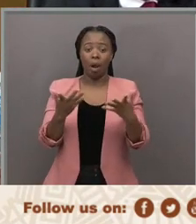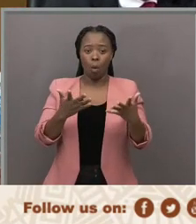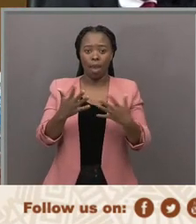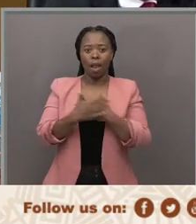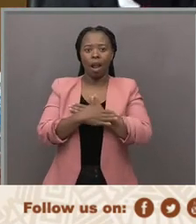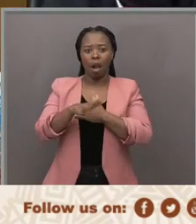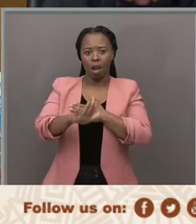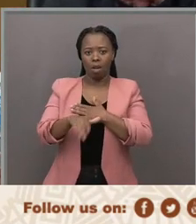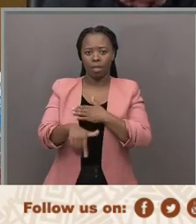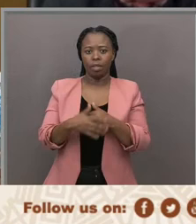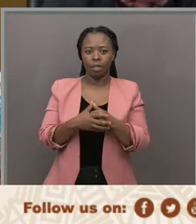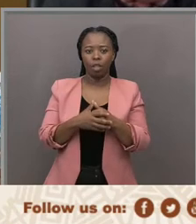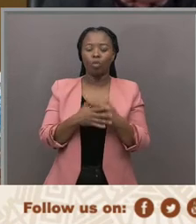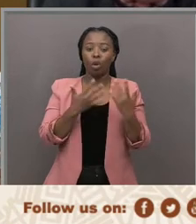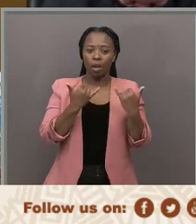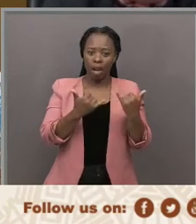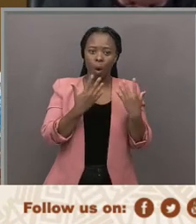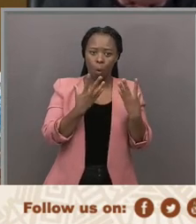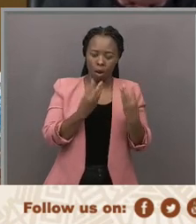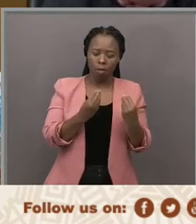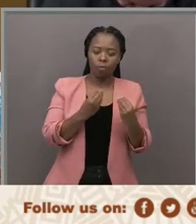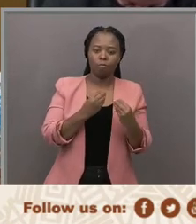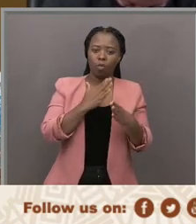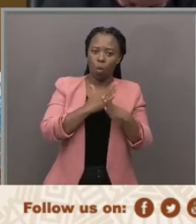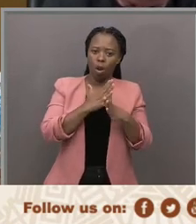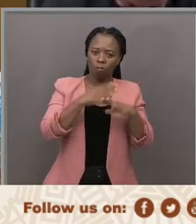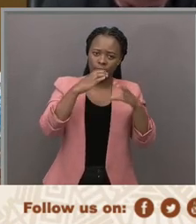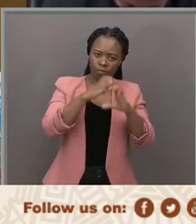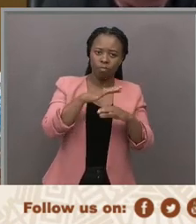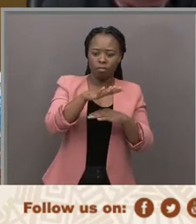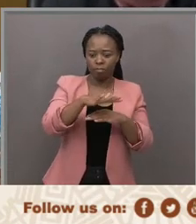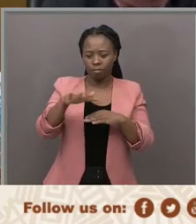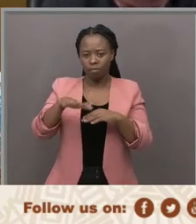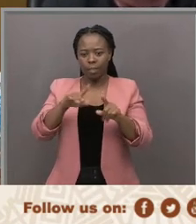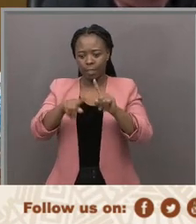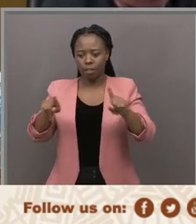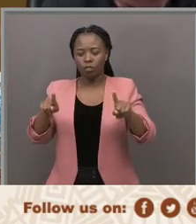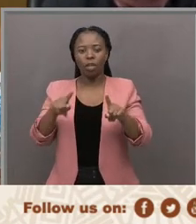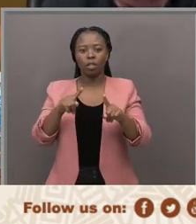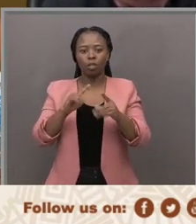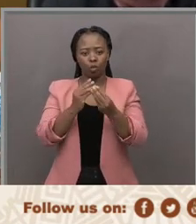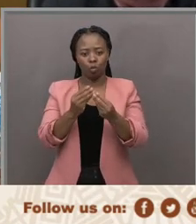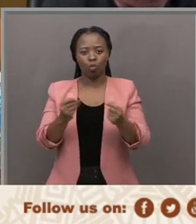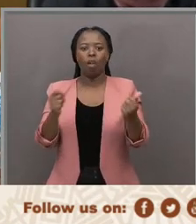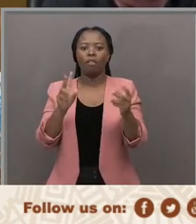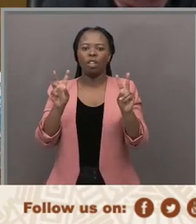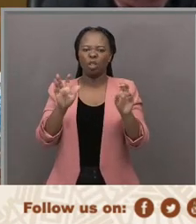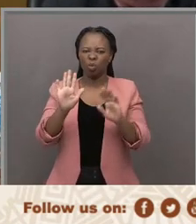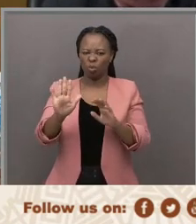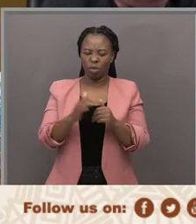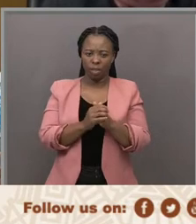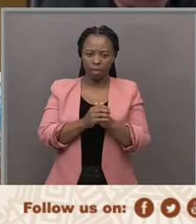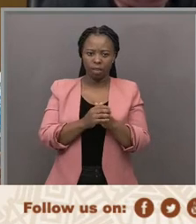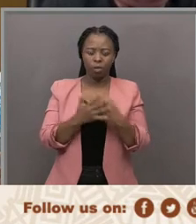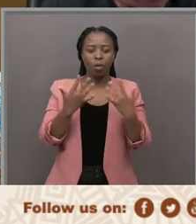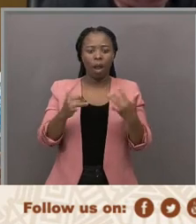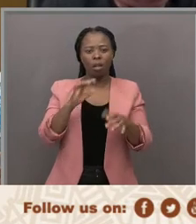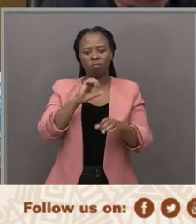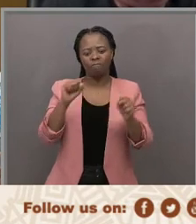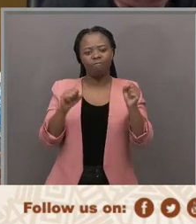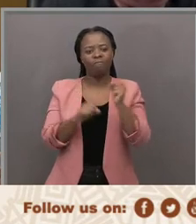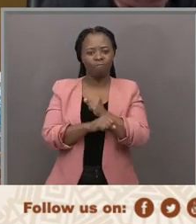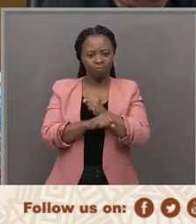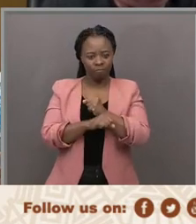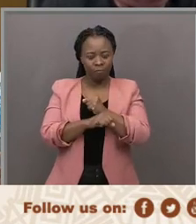of e-platforms in dealing with these issues. So, Madam Speaker, allow me to conclude by reminding the people